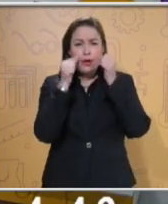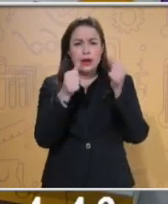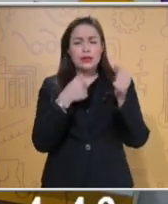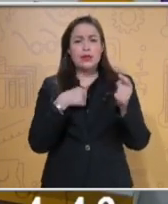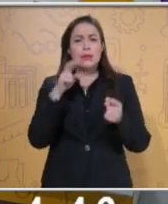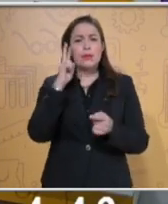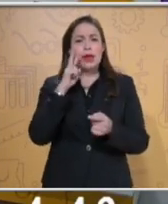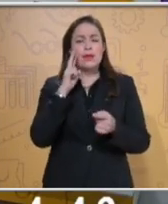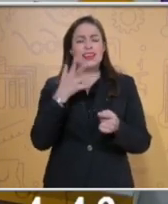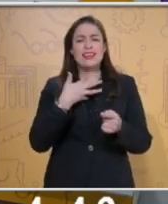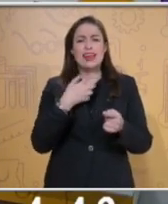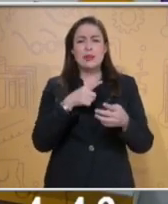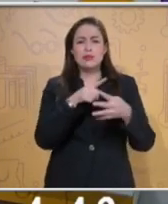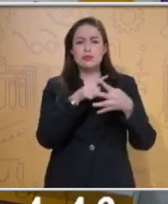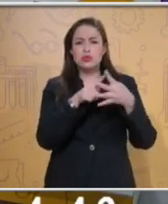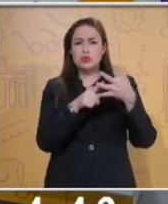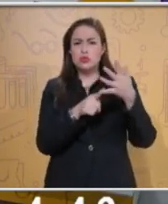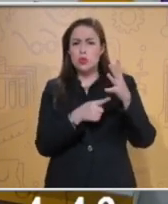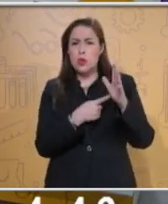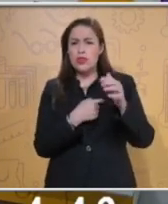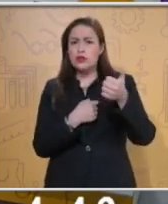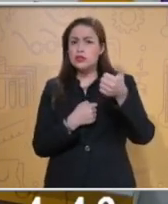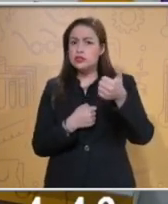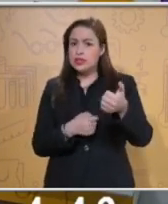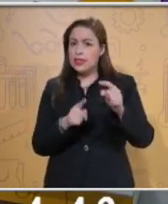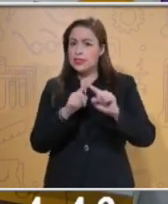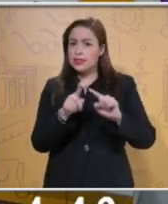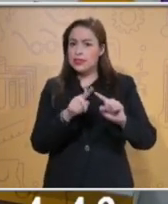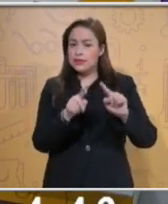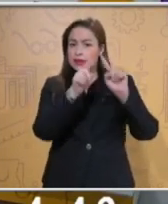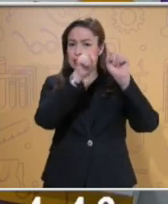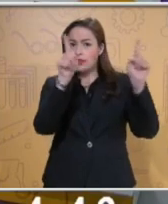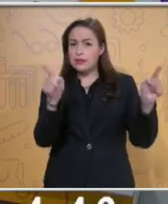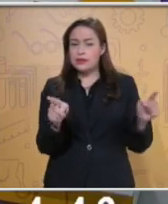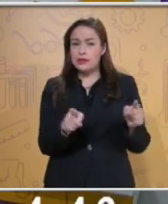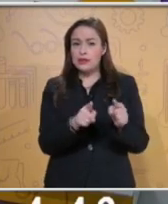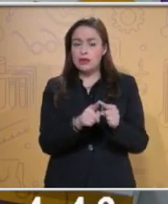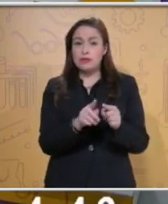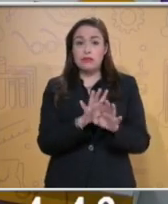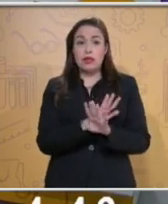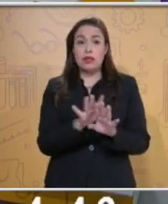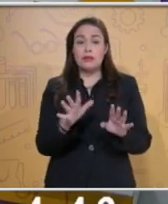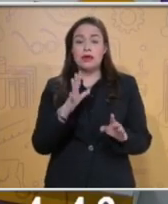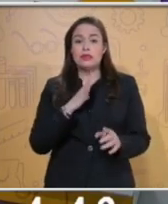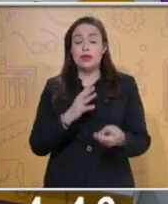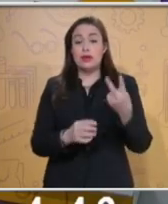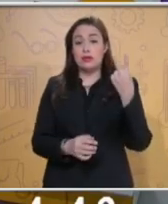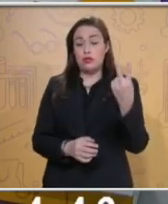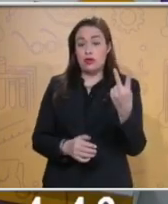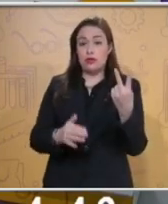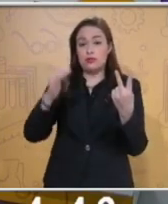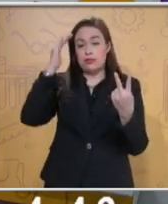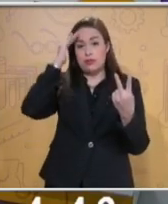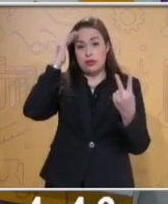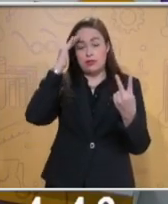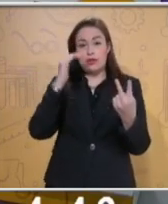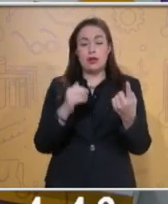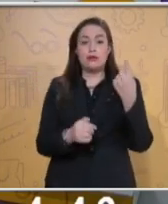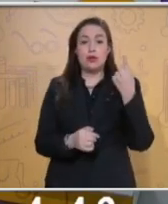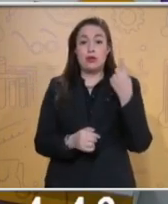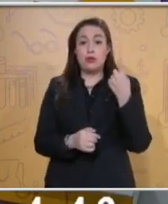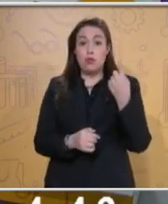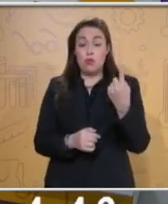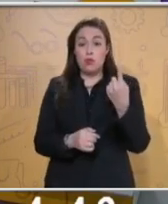found 1, 2, 3, 4, 5, 6 speech bubbles, only 2 for thought bubbles, any one for